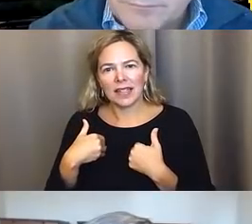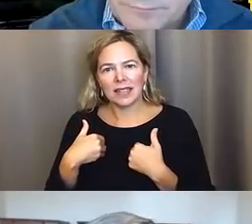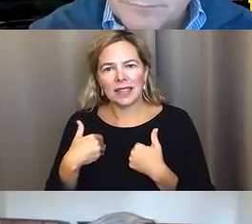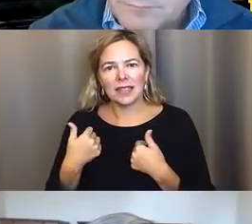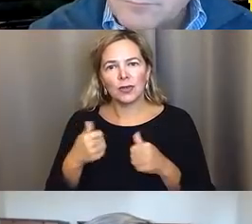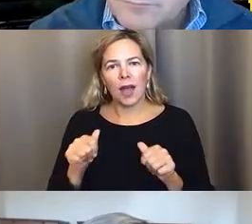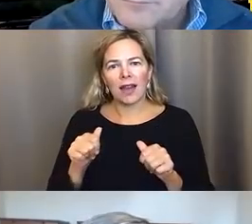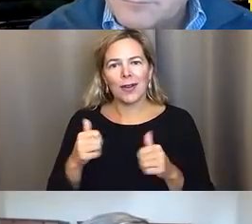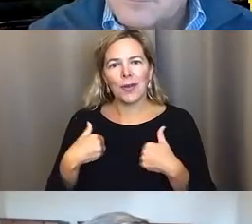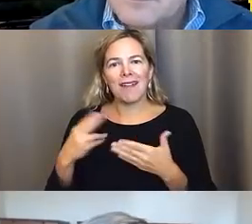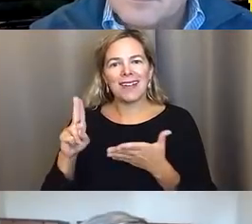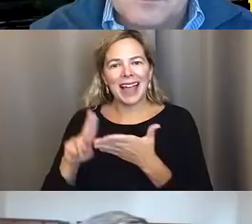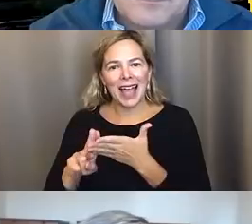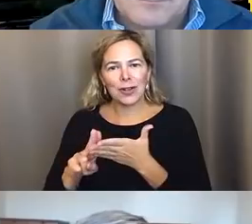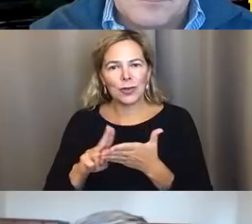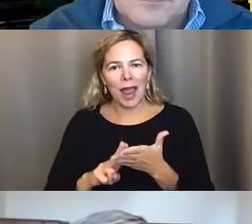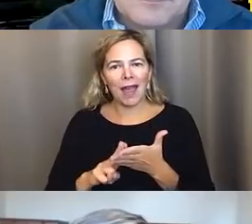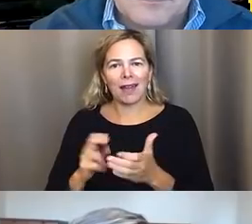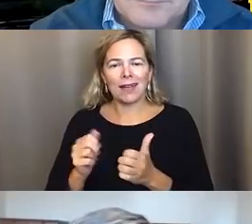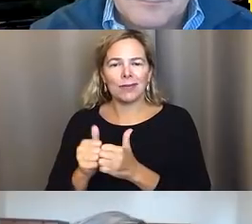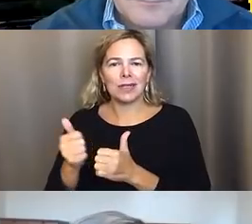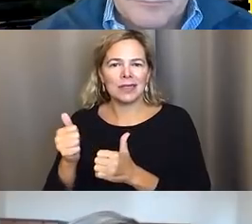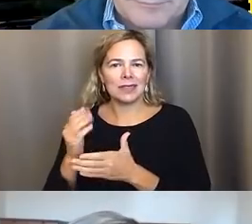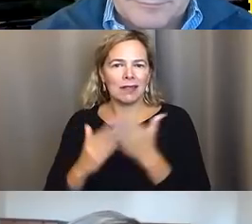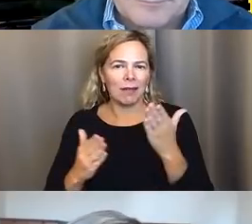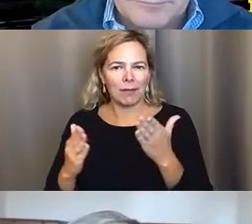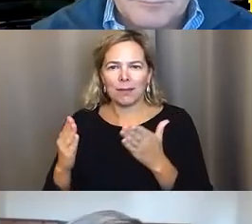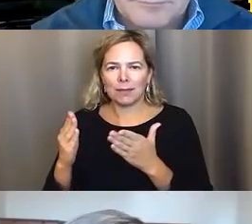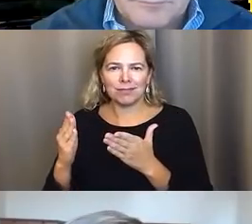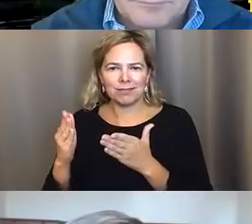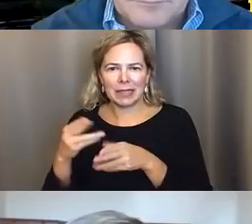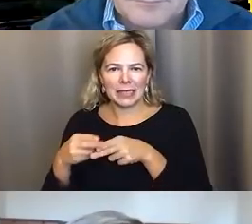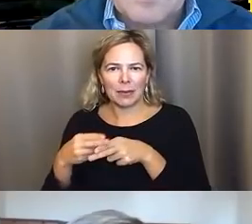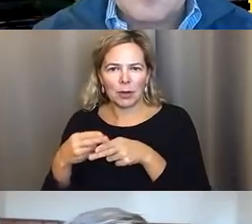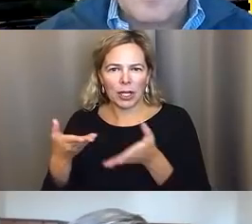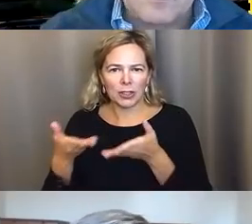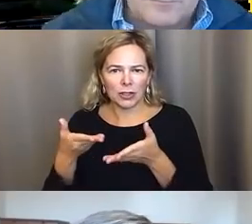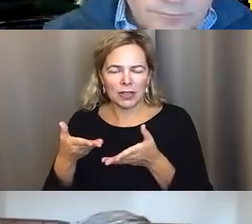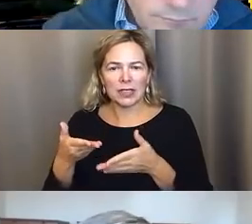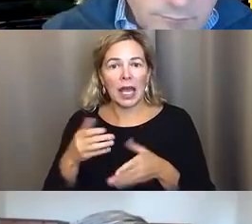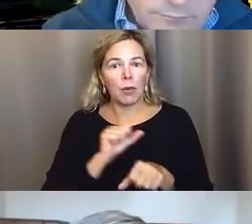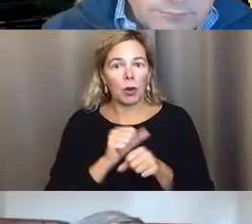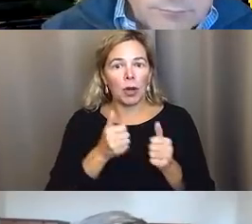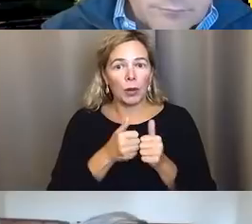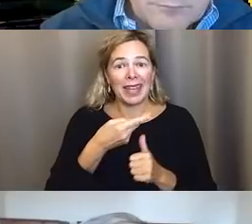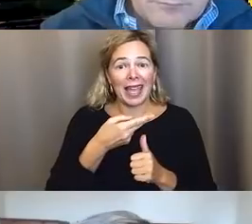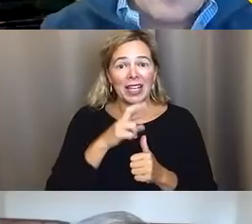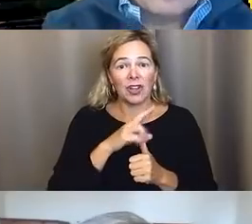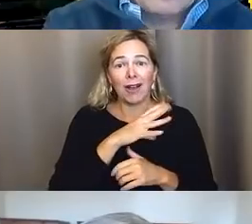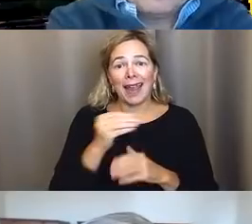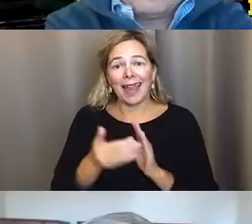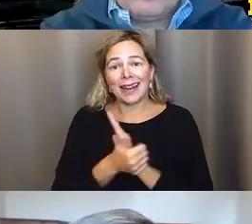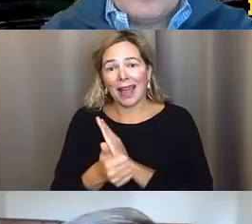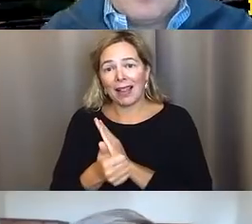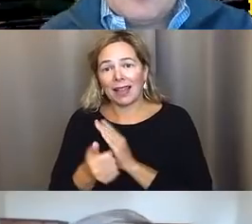a contract with some temporary services to help out, but we're working with HR and talent management to increase the